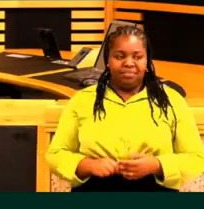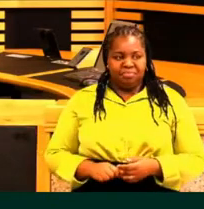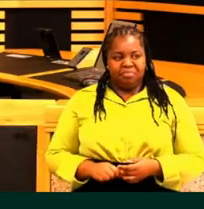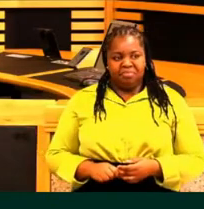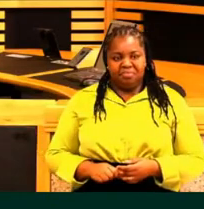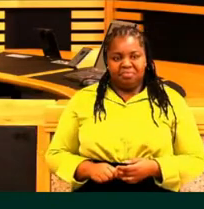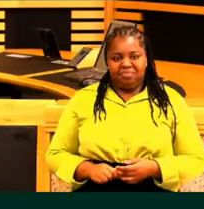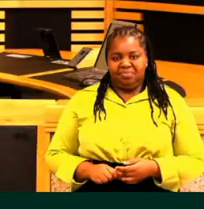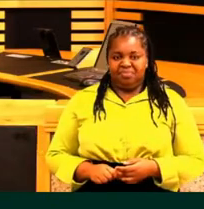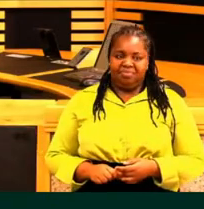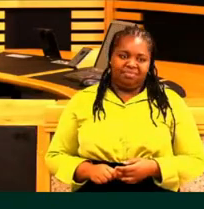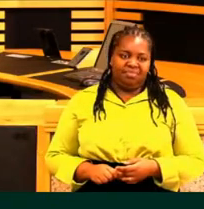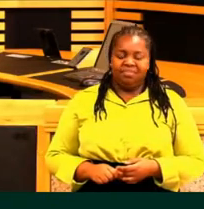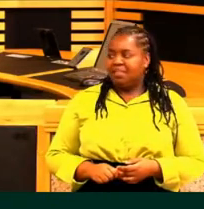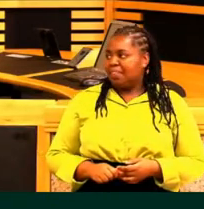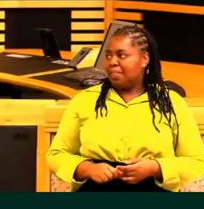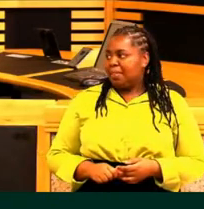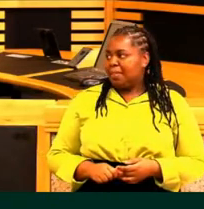um